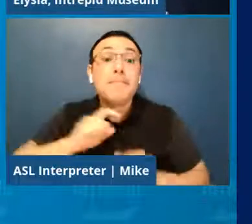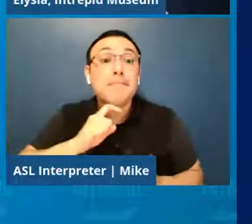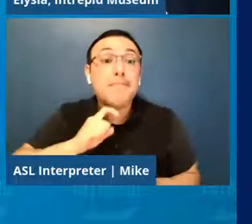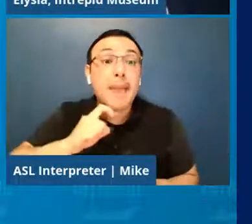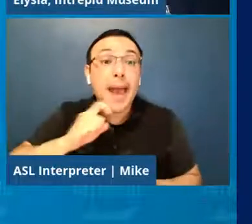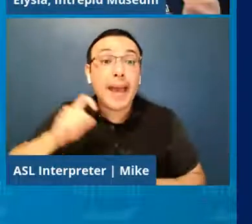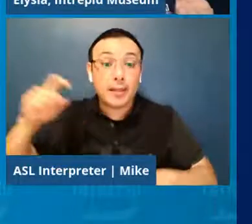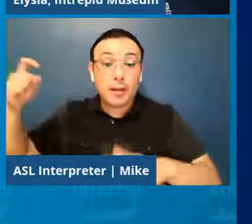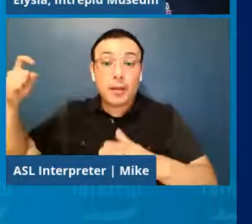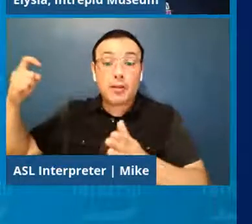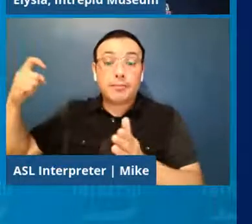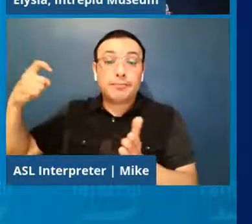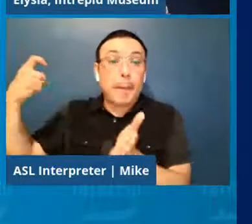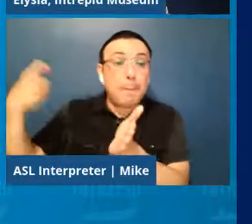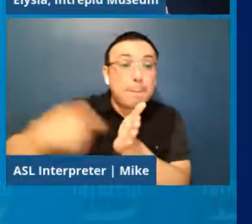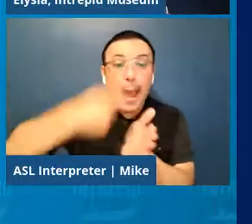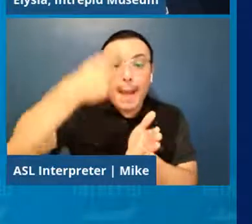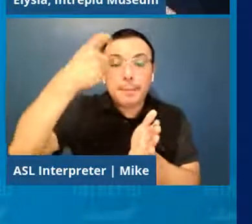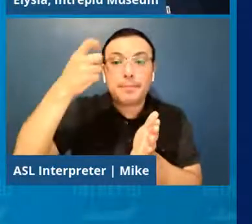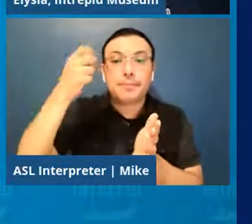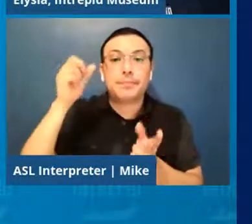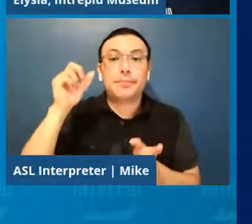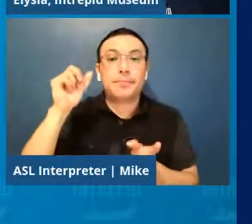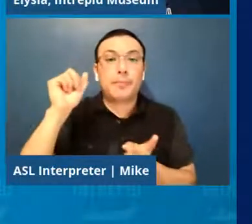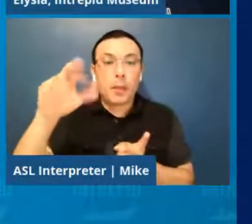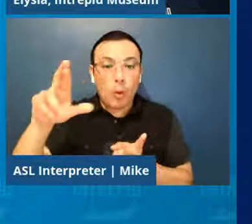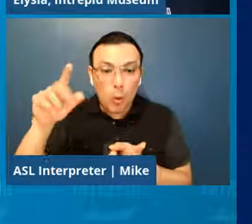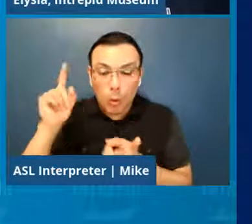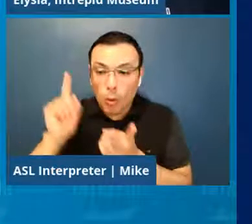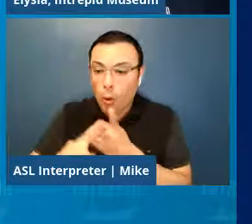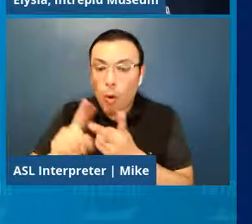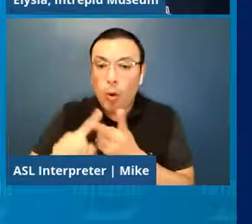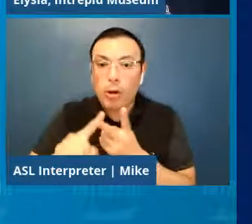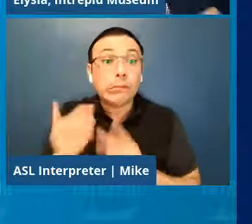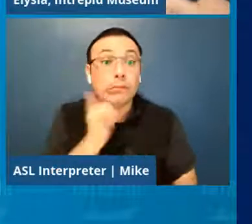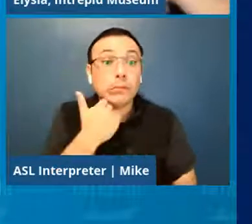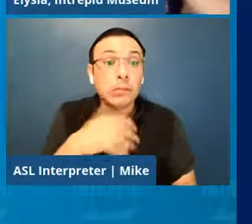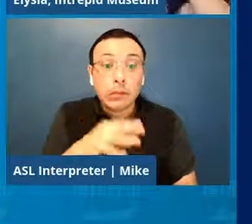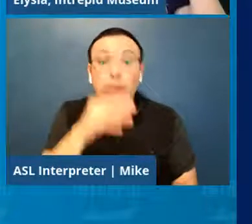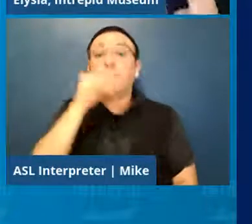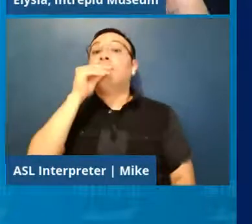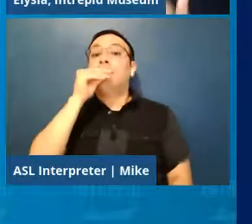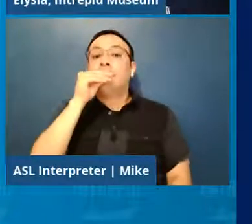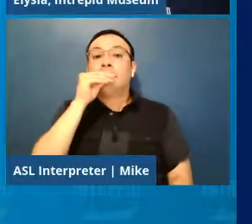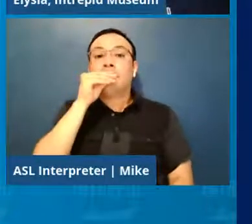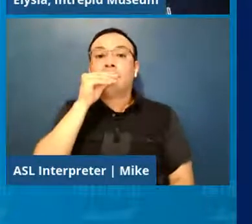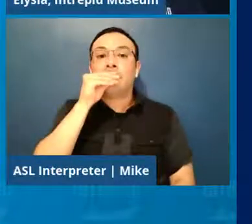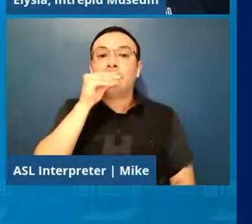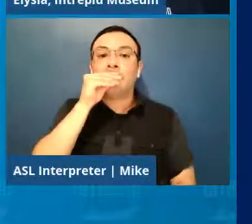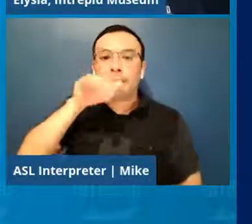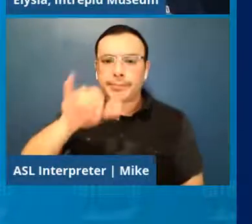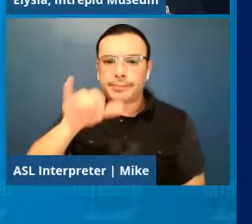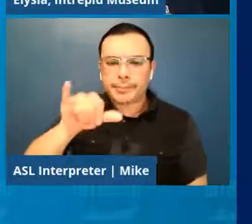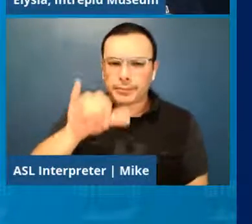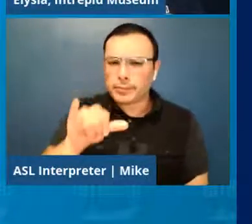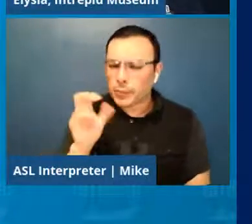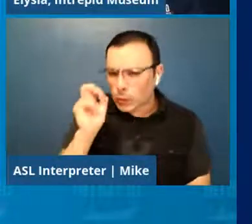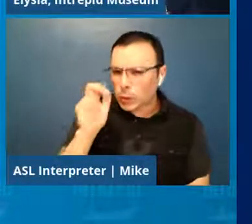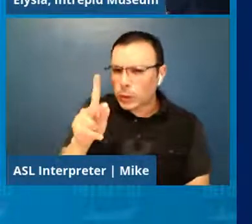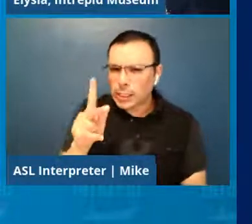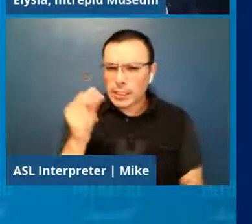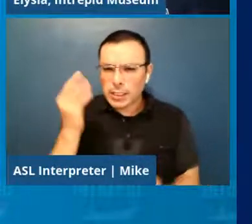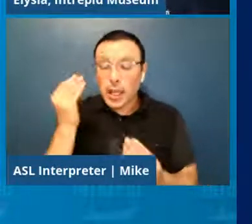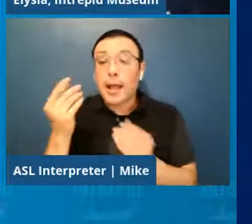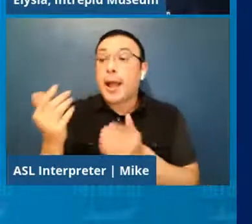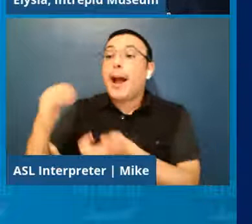be inhaled. So they also worked with the Pillsbury Company to develop an edible gelatin layer that would go over the food